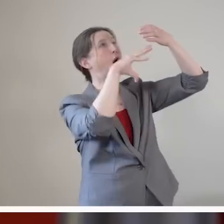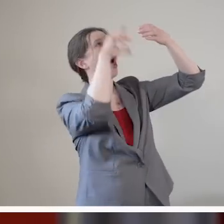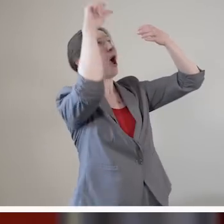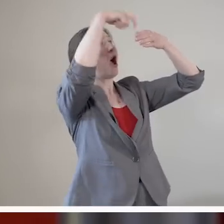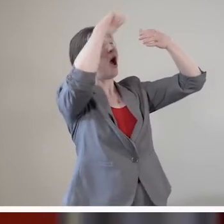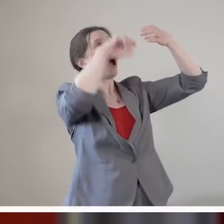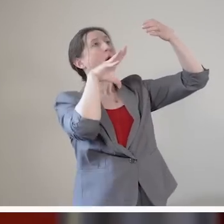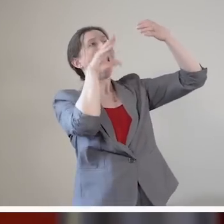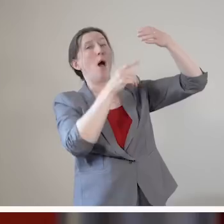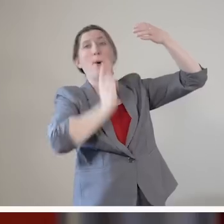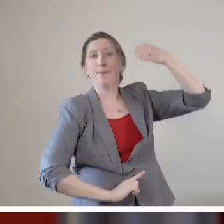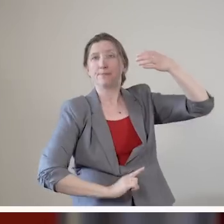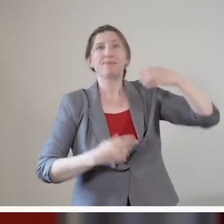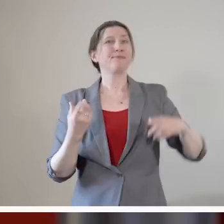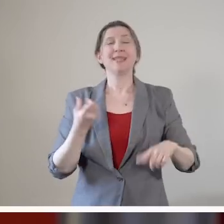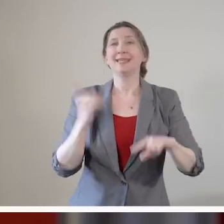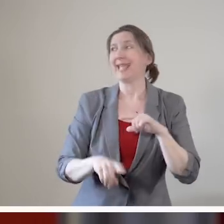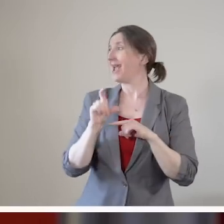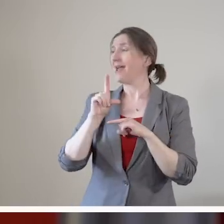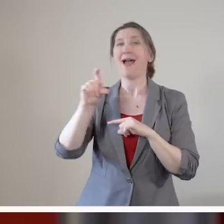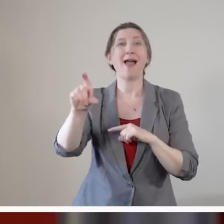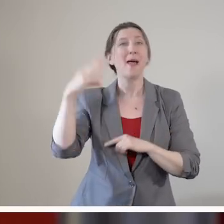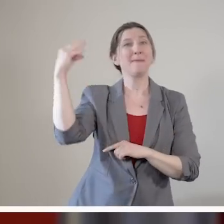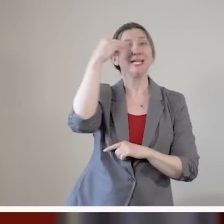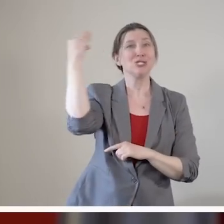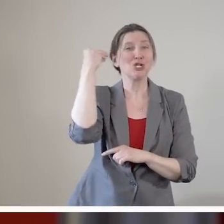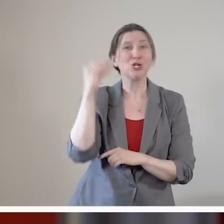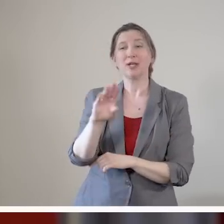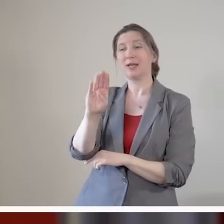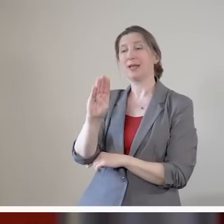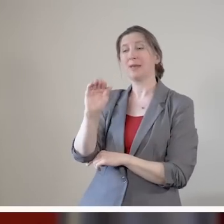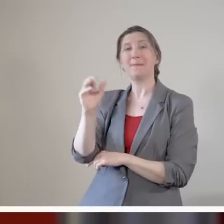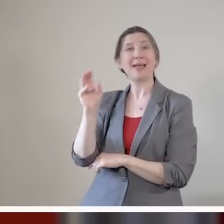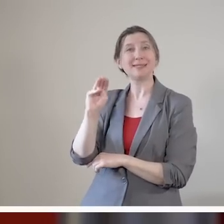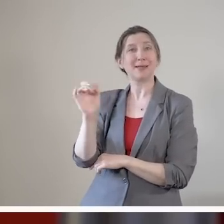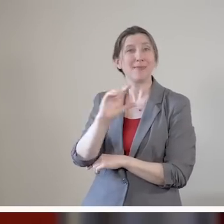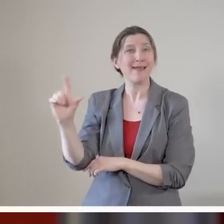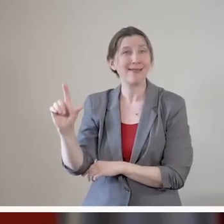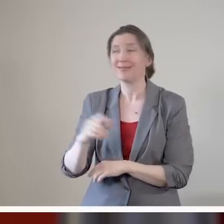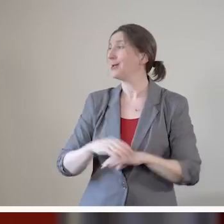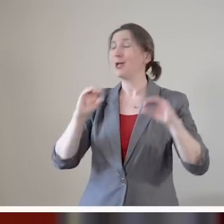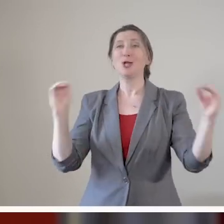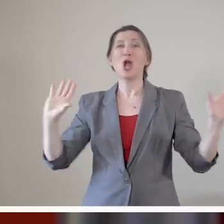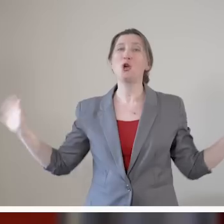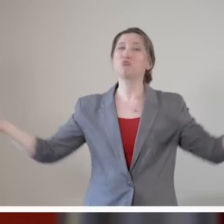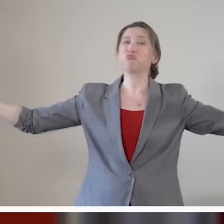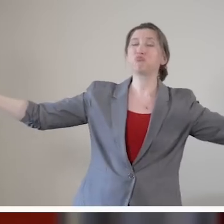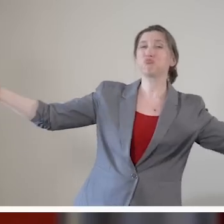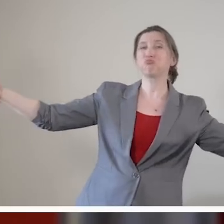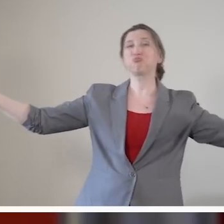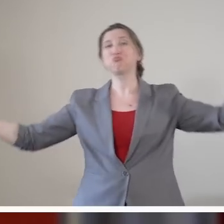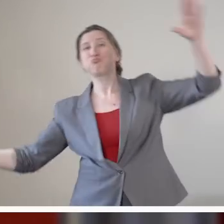fight to get the best photos on Bascom Hill, no tears rushing down your face as you link